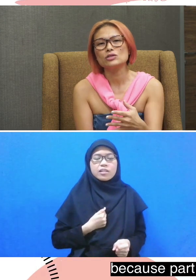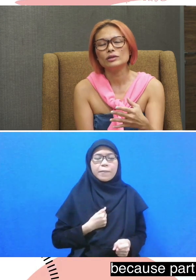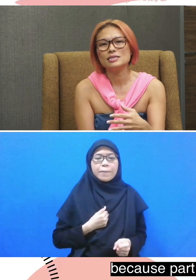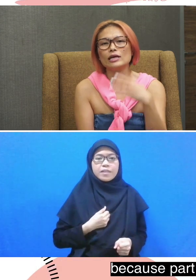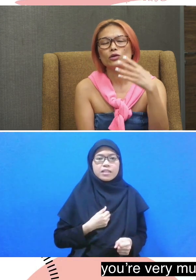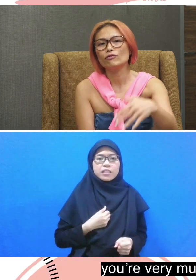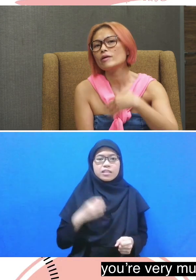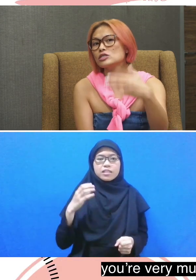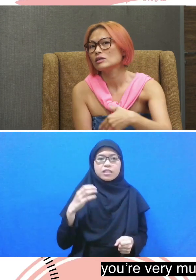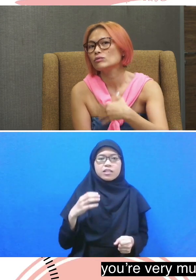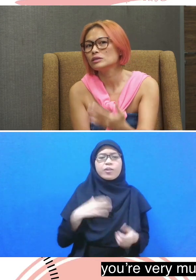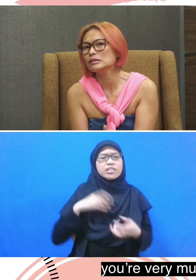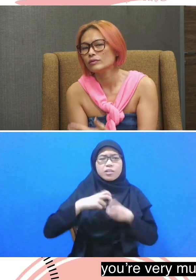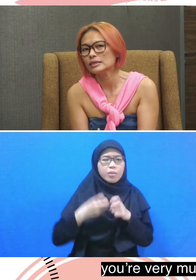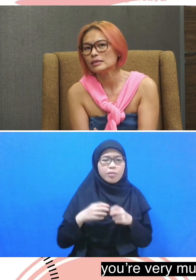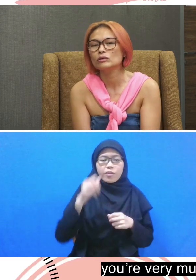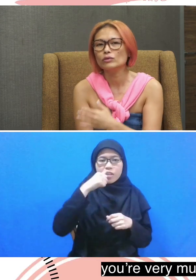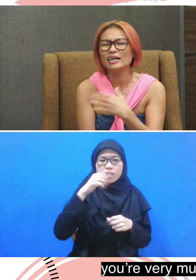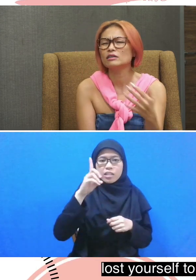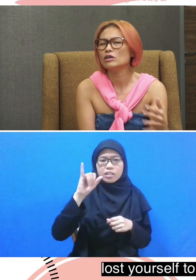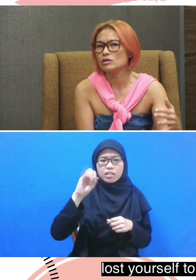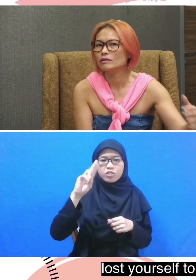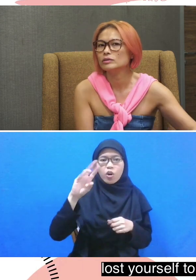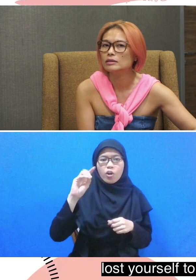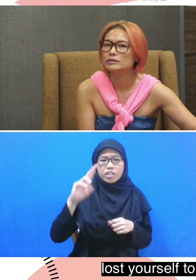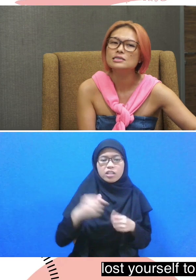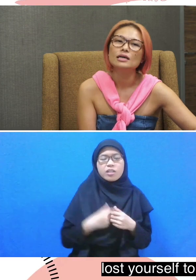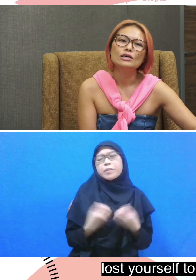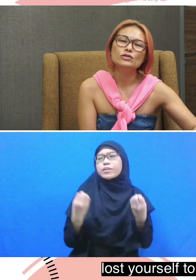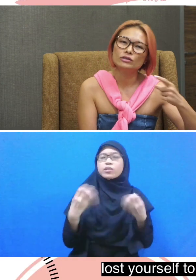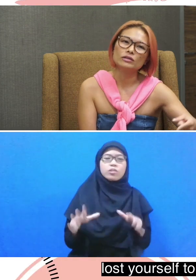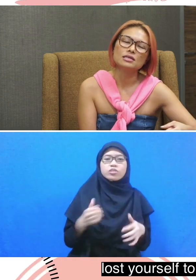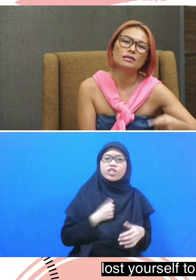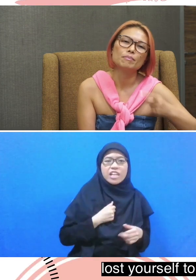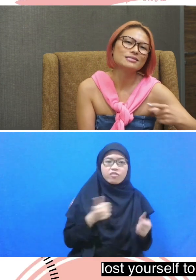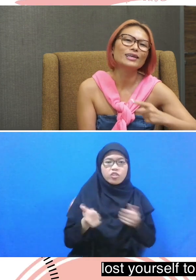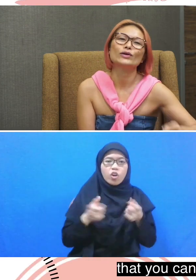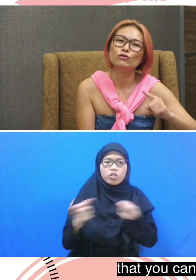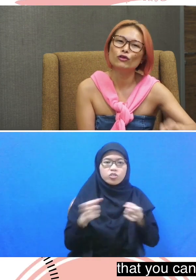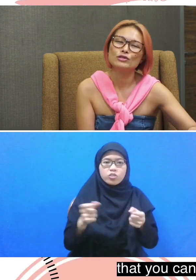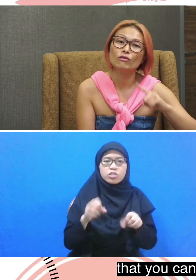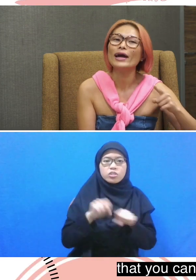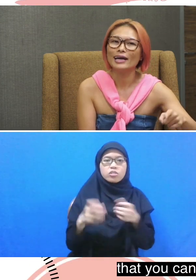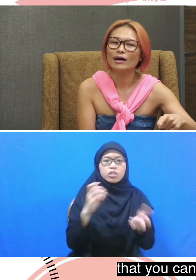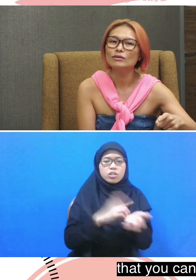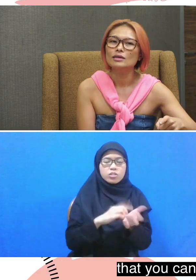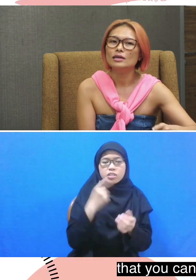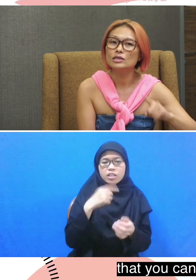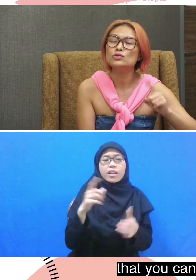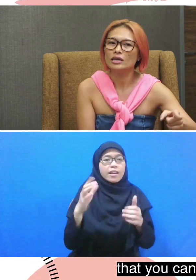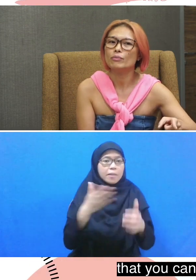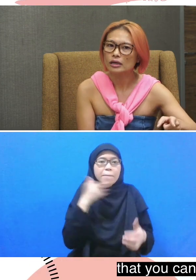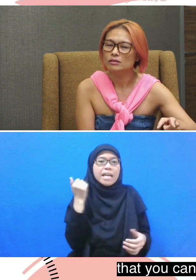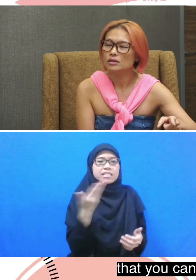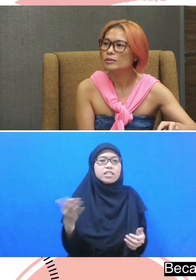eating disorder is that you're very much in the routine already. You know, you kind of lost yourself to the illness. So the doctors say the best thing that you can do for yourself right now is